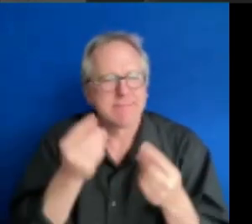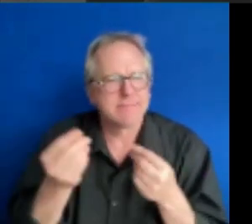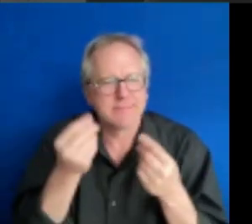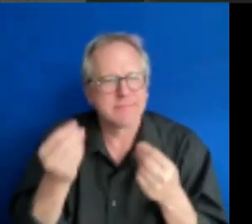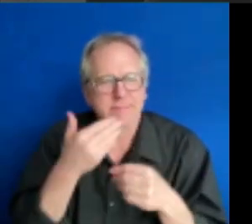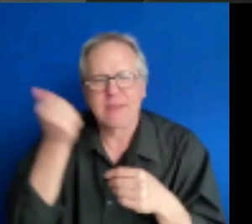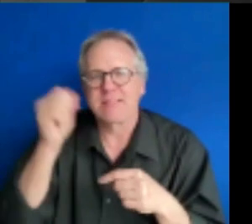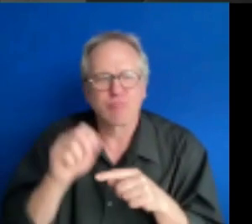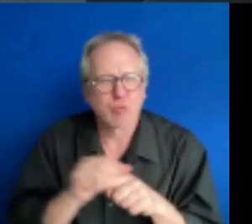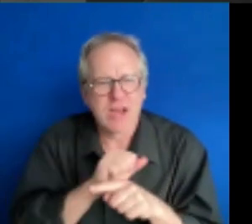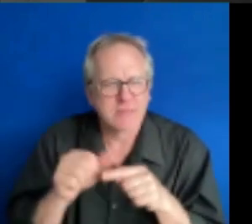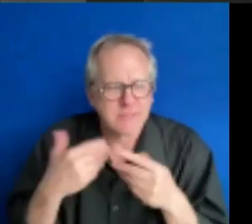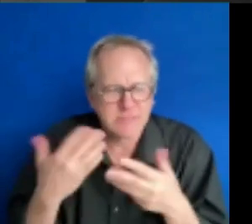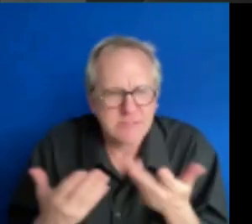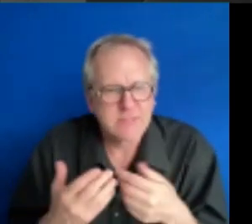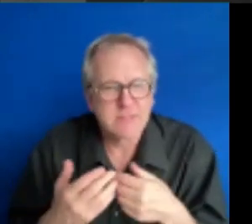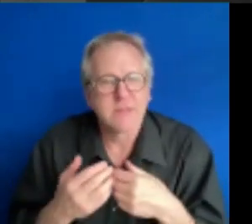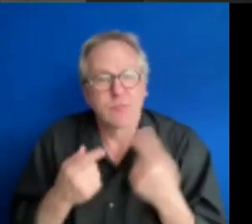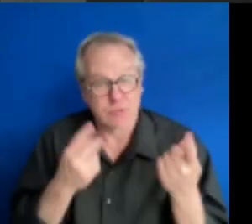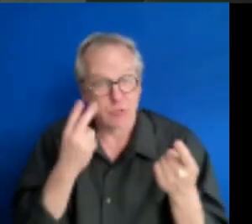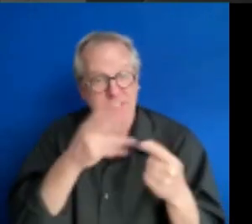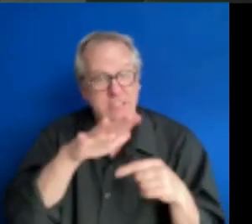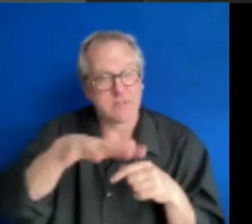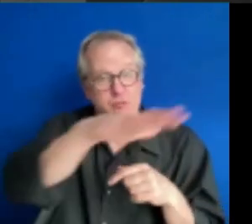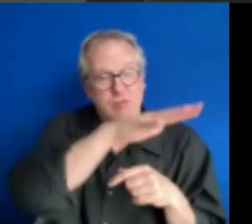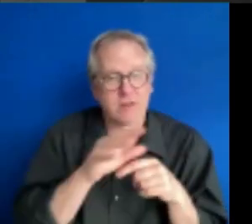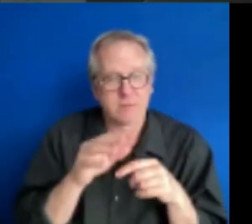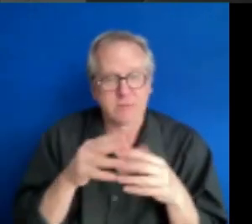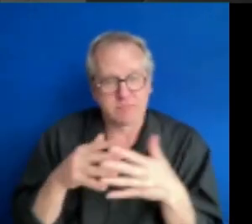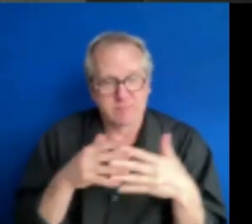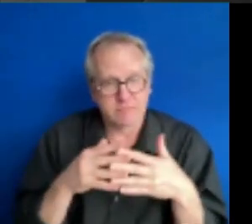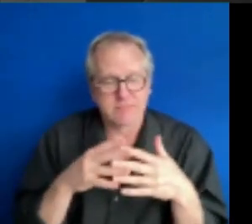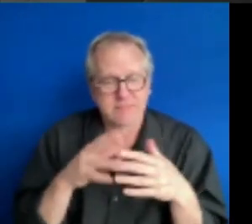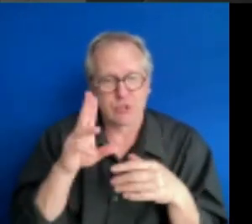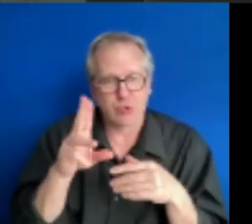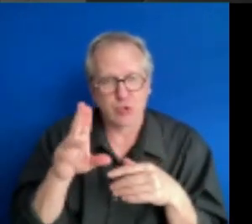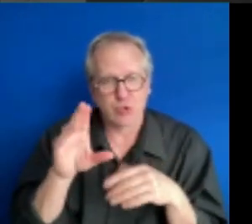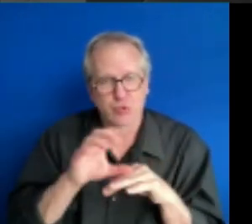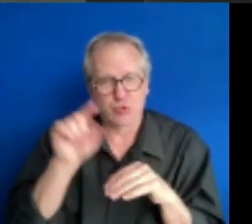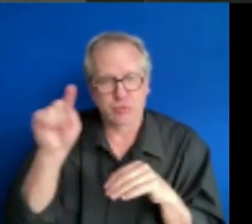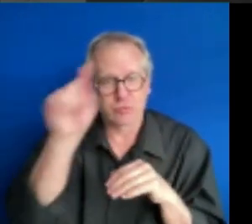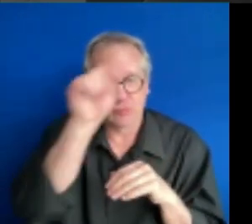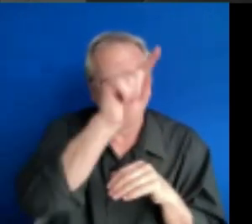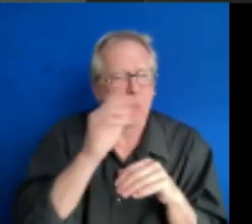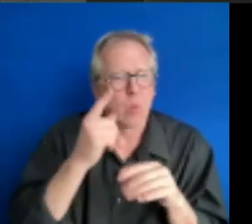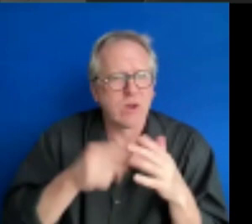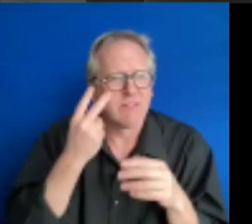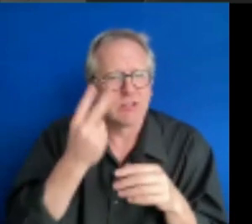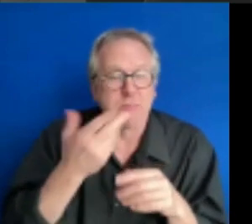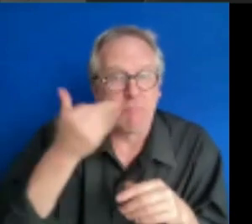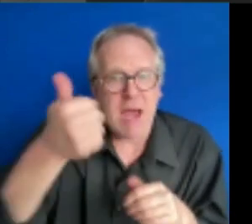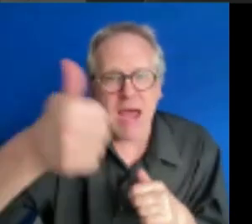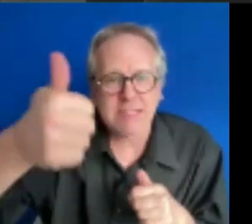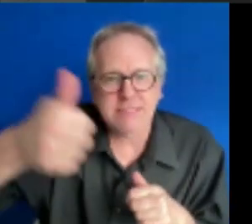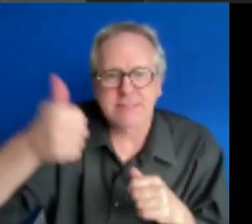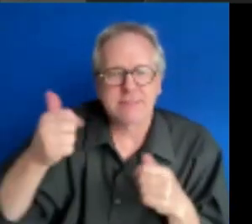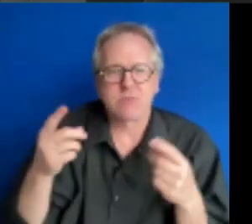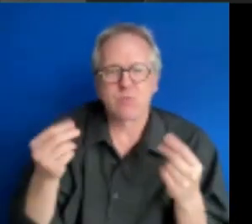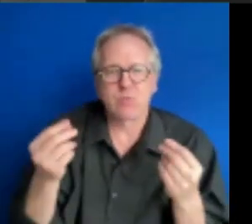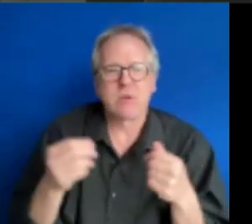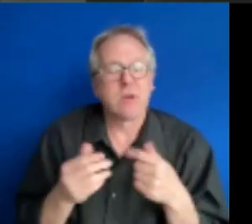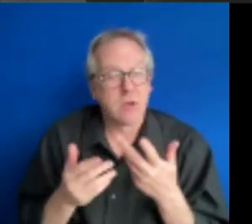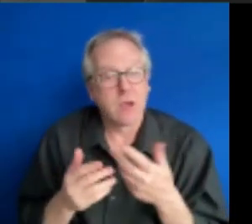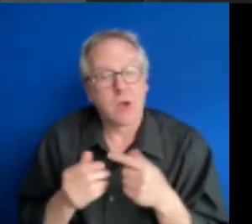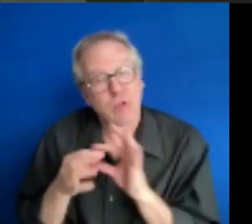you've seen in UU churches around the country? Oh, I think some of the best practices in